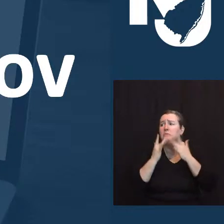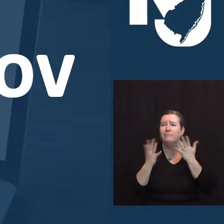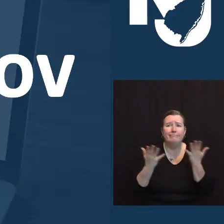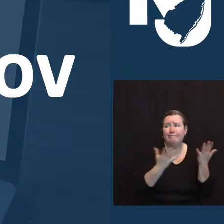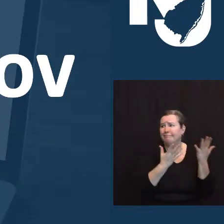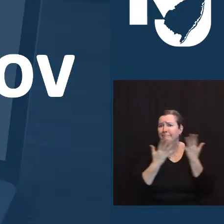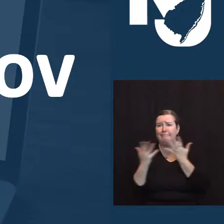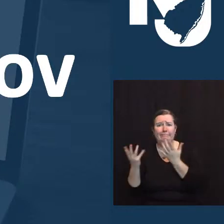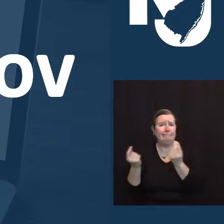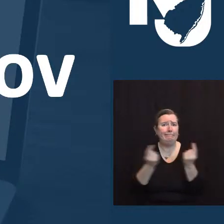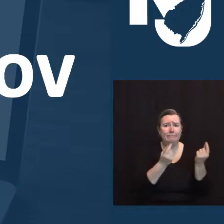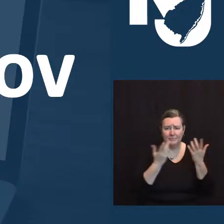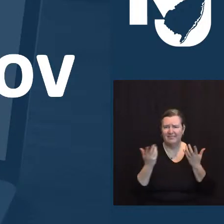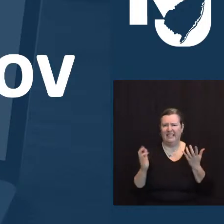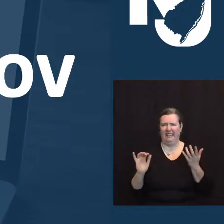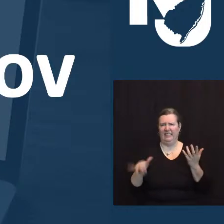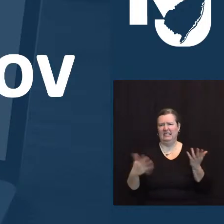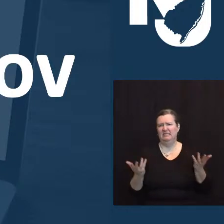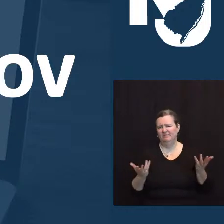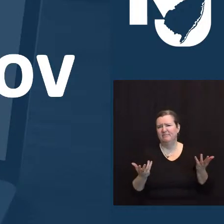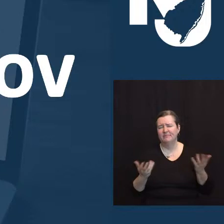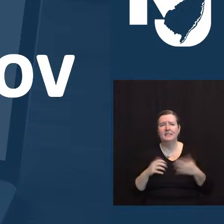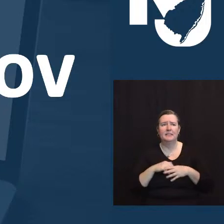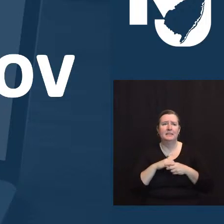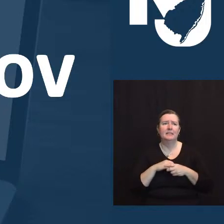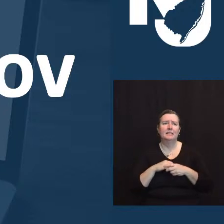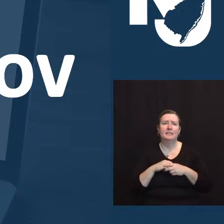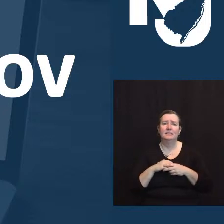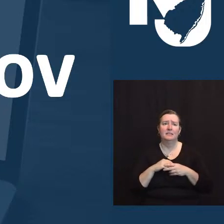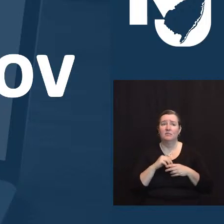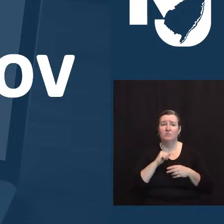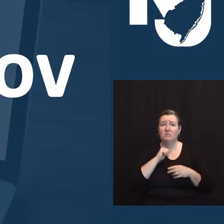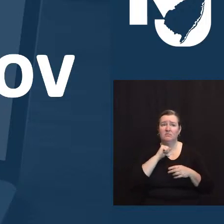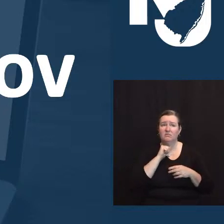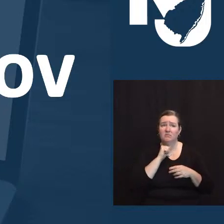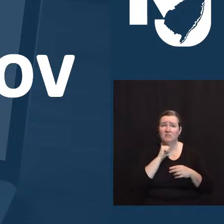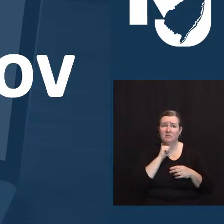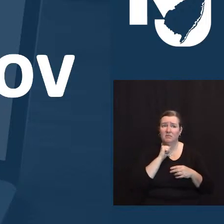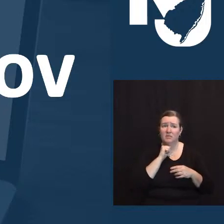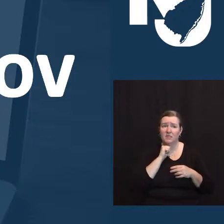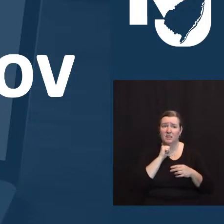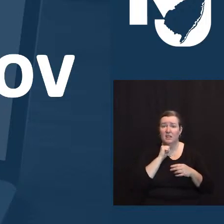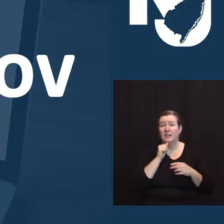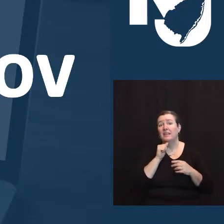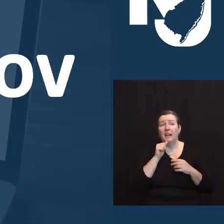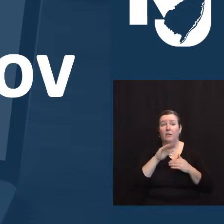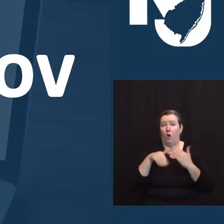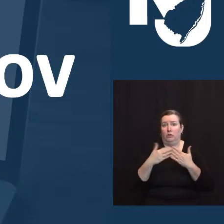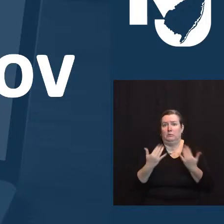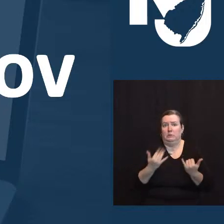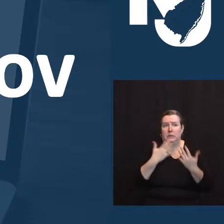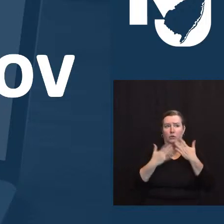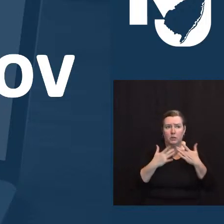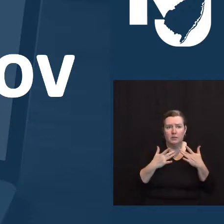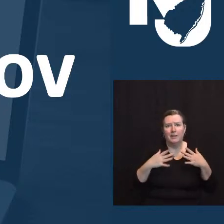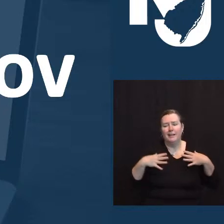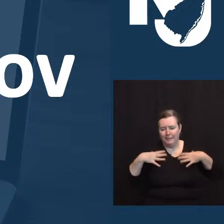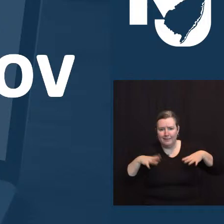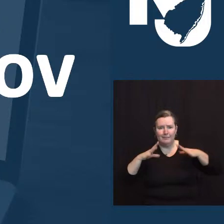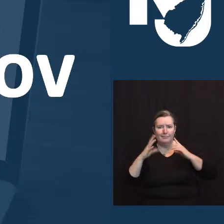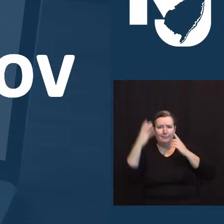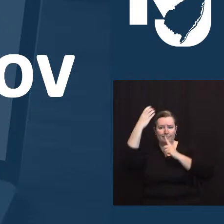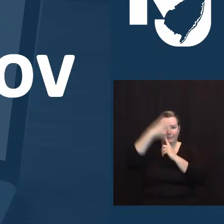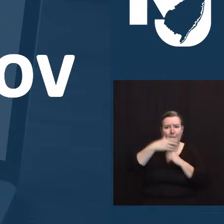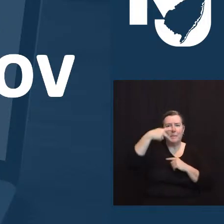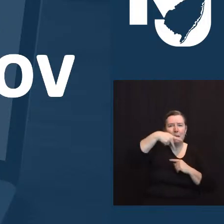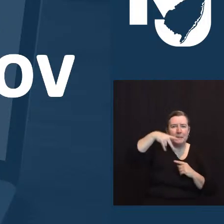scarce. And that wasn't all that was scarce. Masks, hospital gowns, gloves, ventilators. We